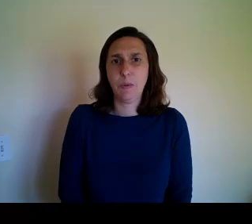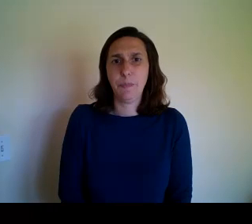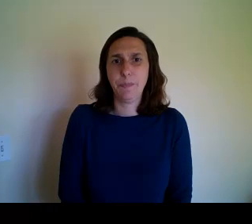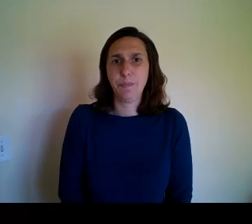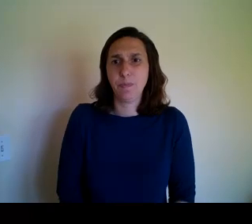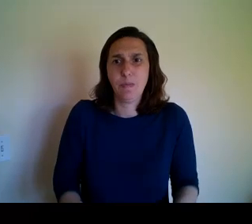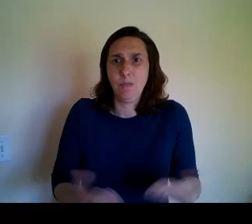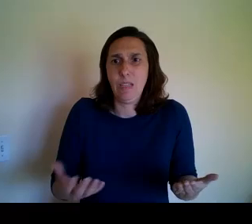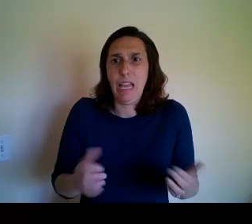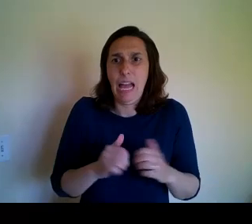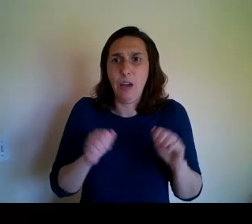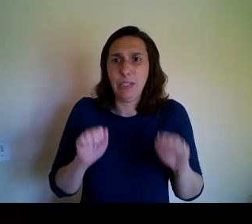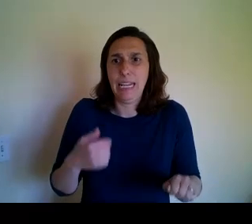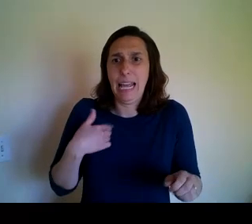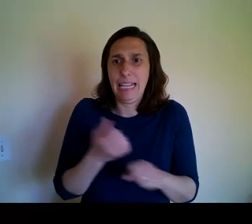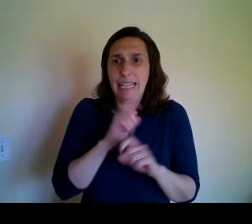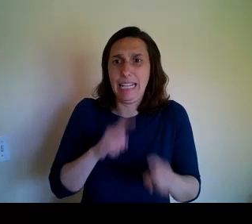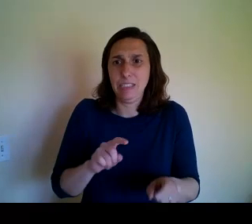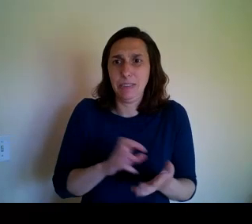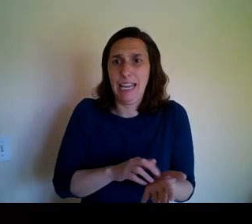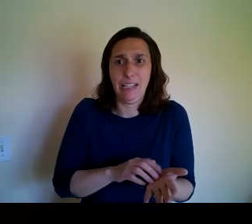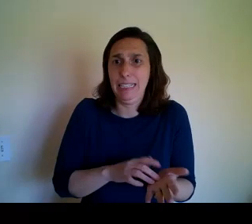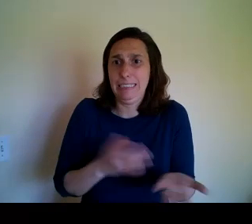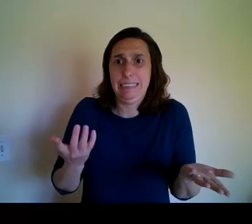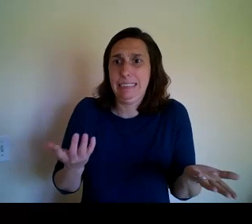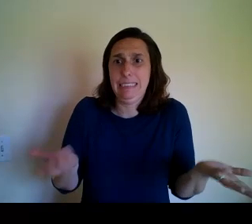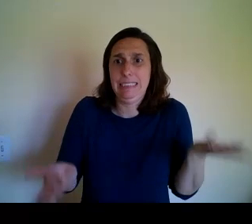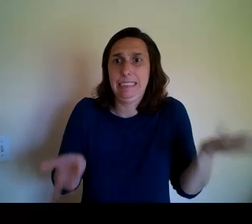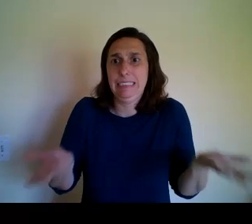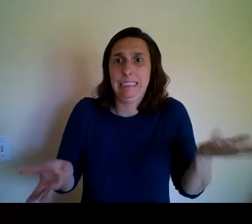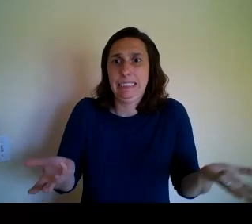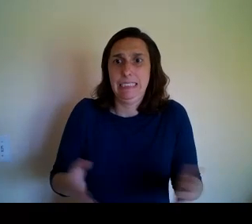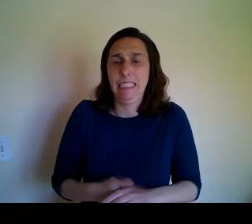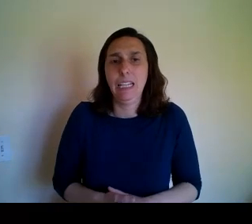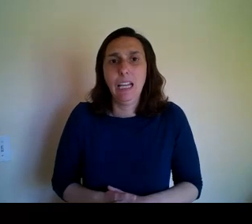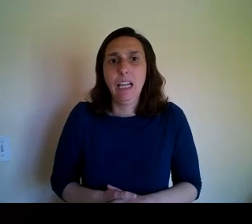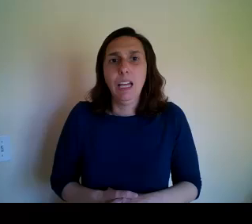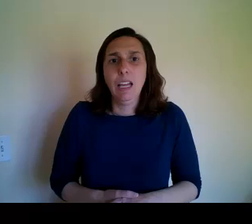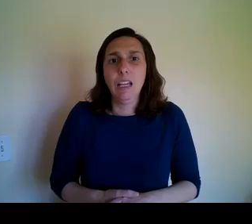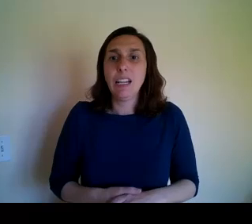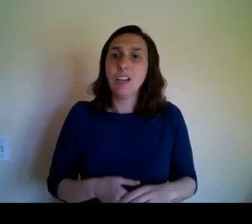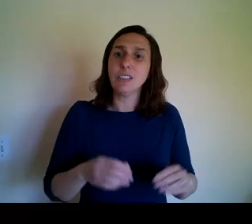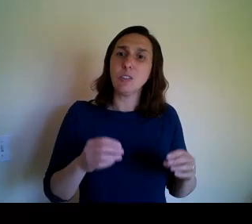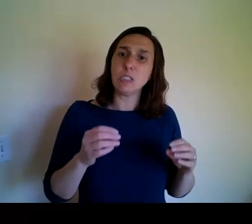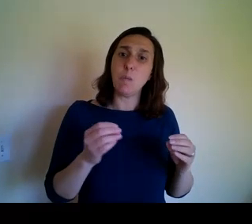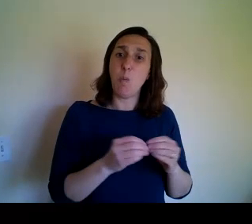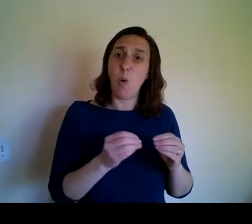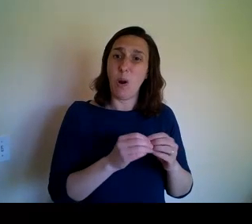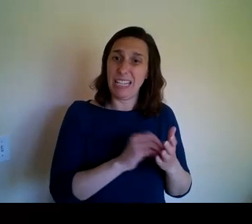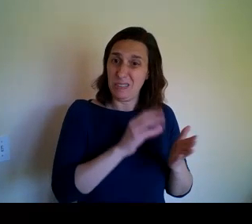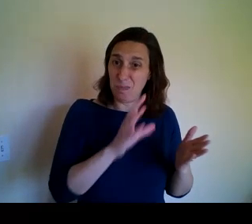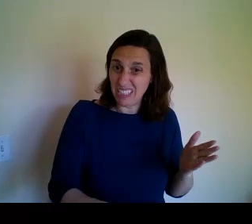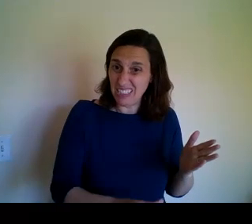of getting the answer with the calculator. Now, some of the more expensive models and some of the computer software, you're able